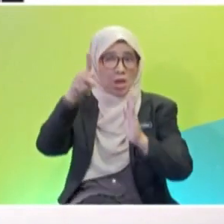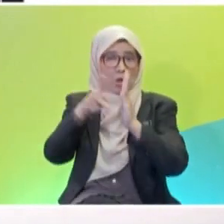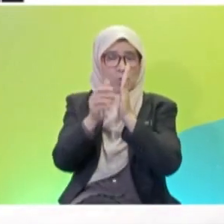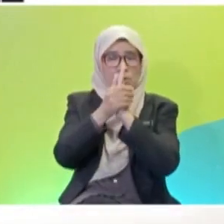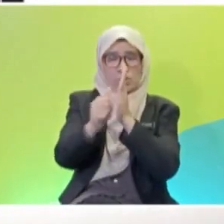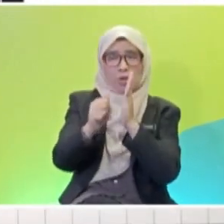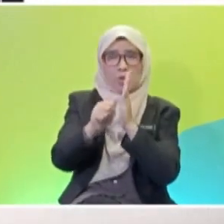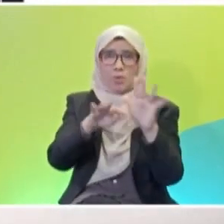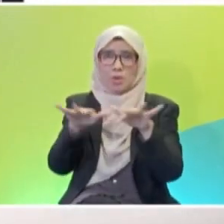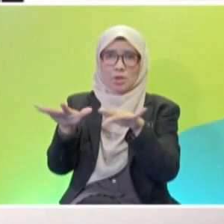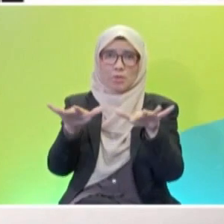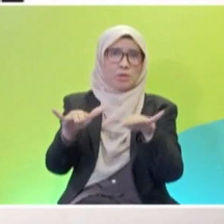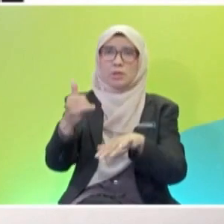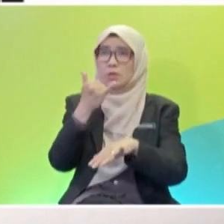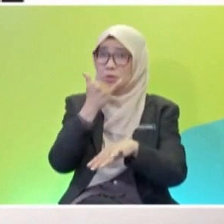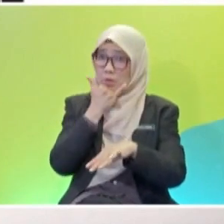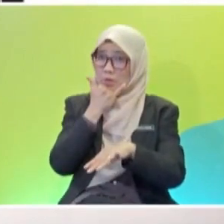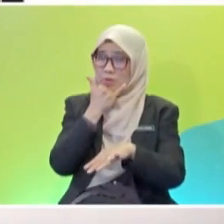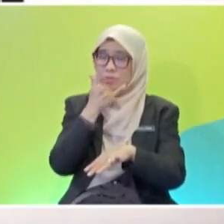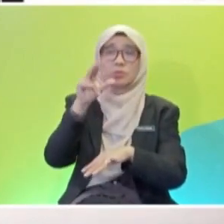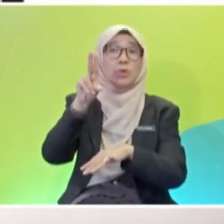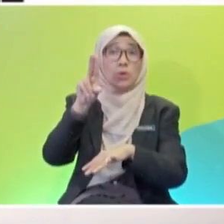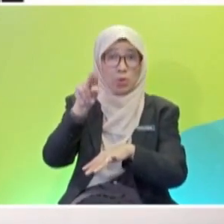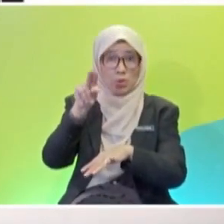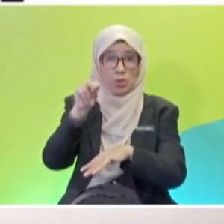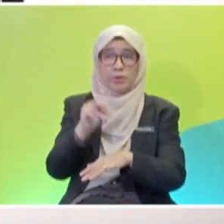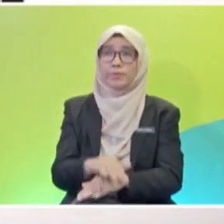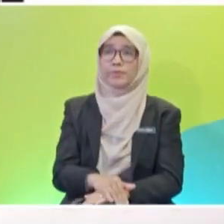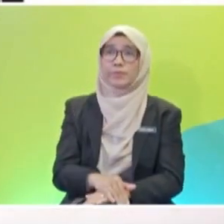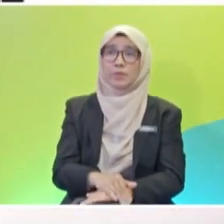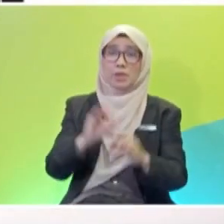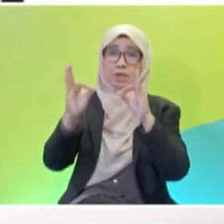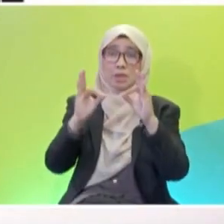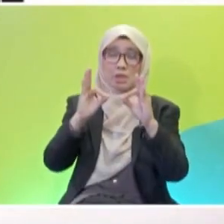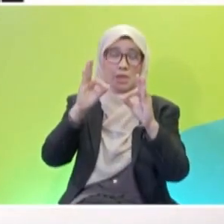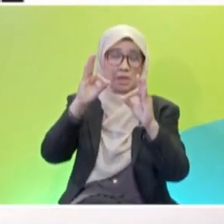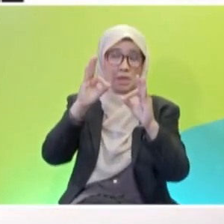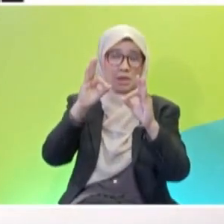two? How would you respond to that? Will you look at different pictures of celebrities differently?